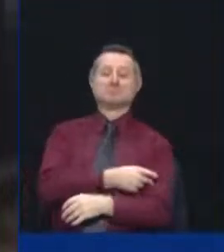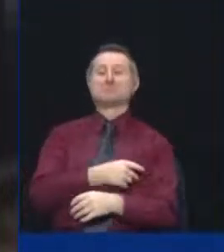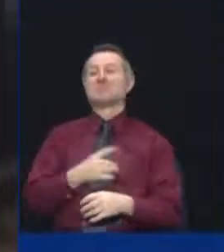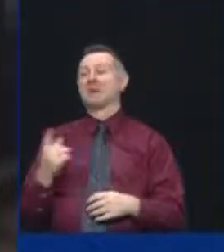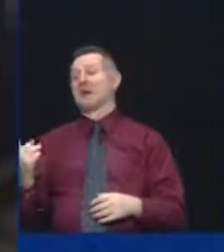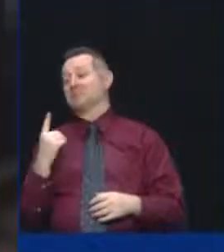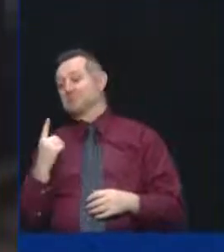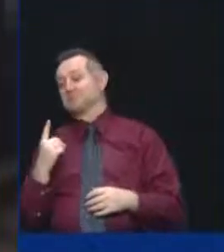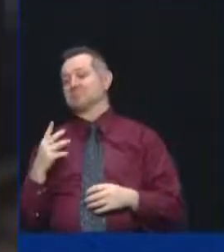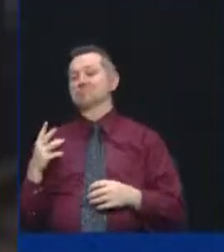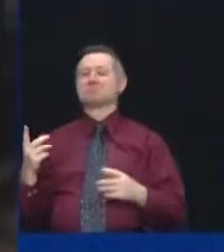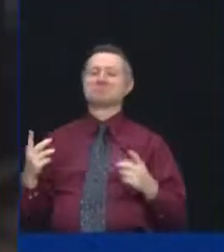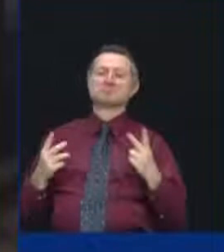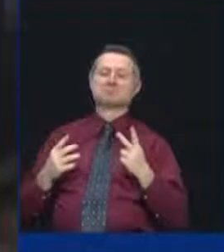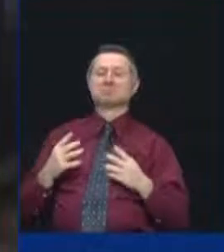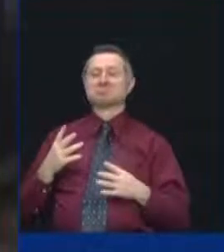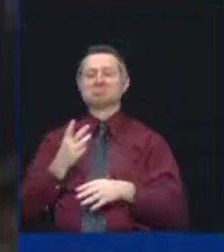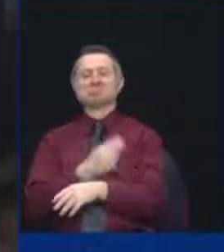But